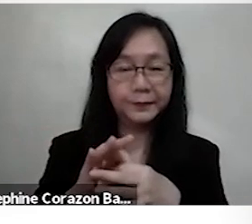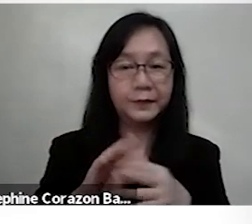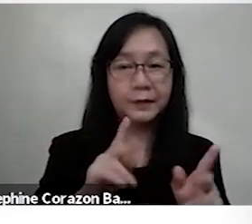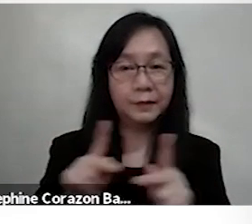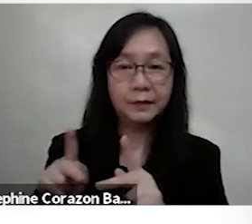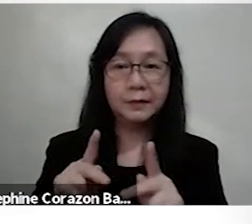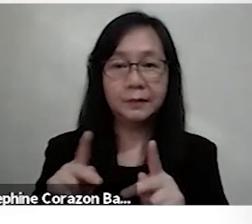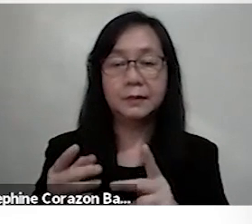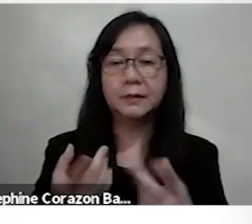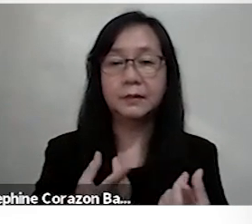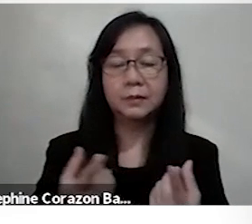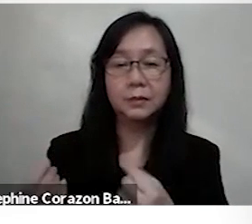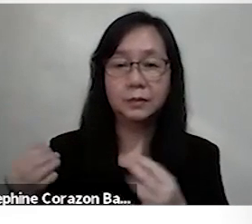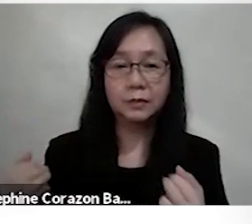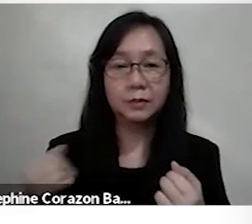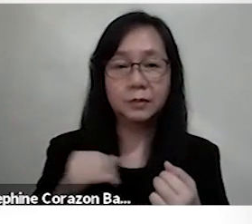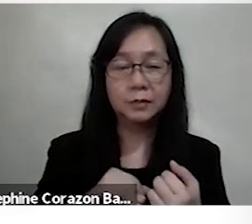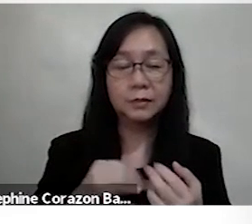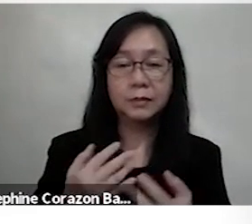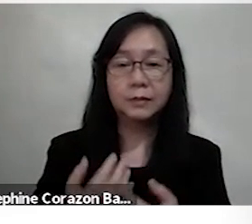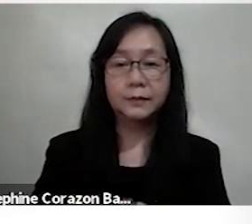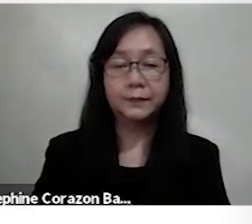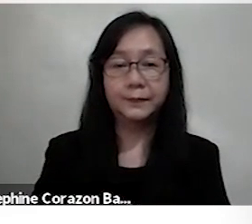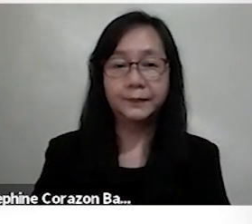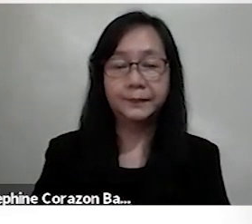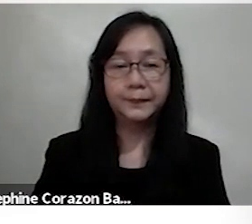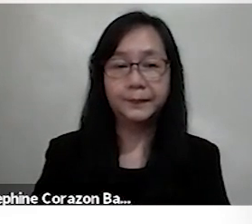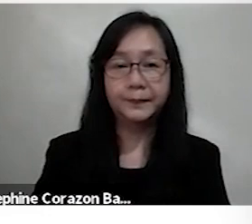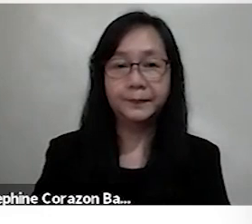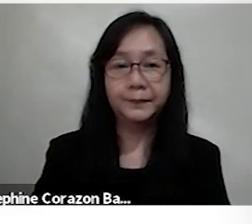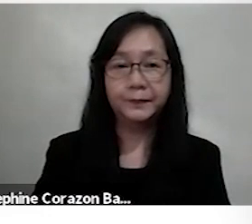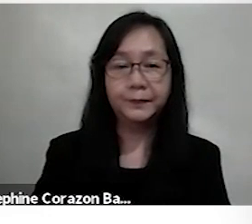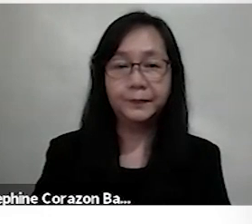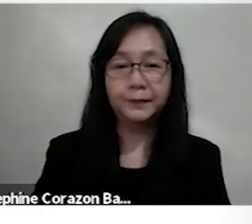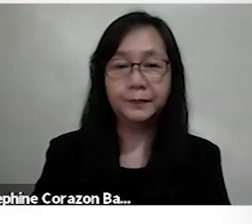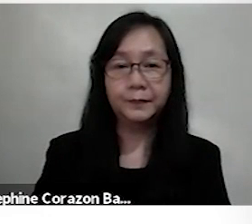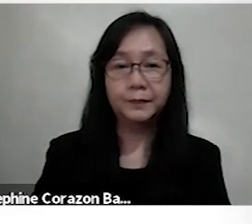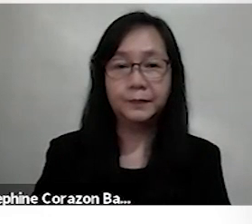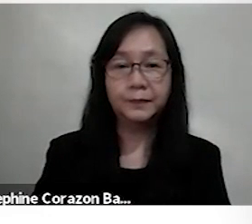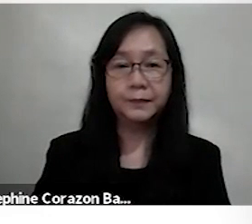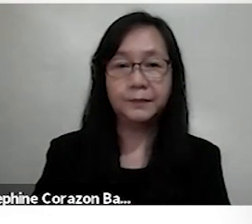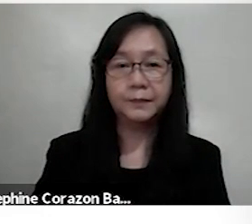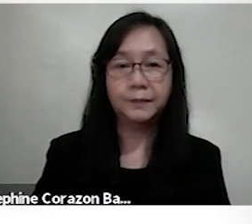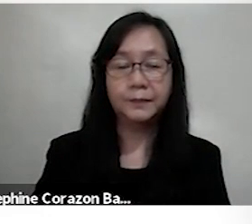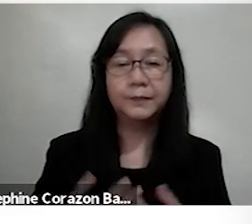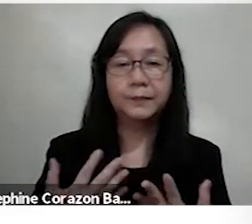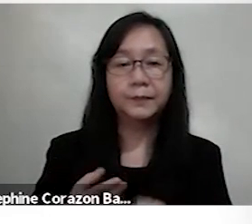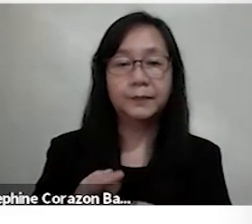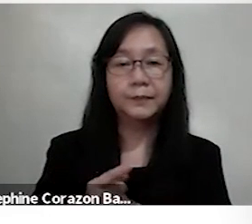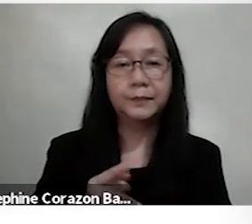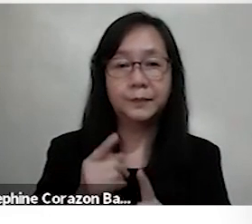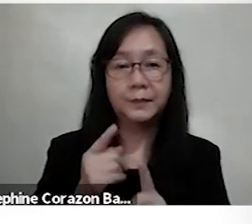CRC Cambodia, this opportunity for CRC Cambodia to join as the observer. And after